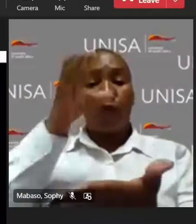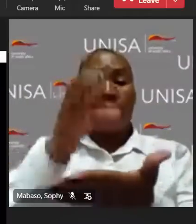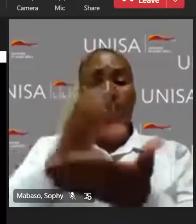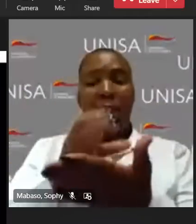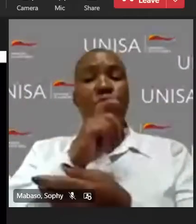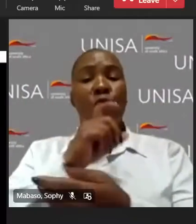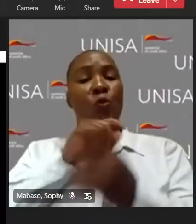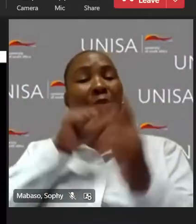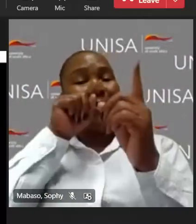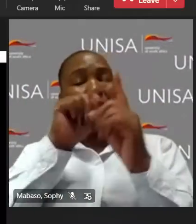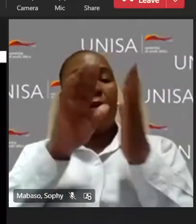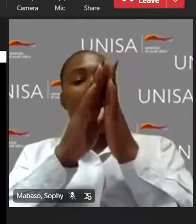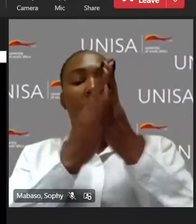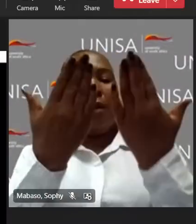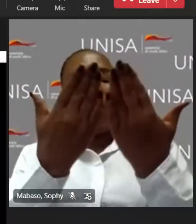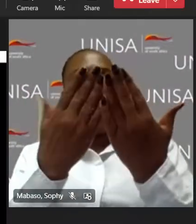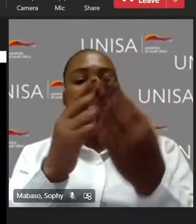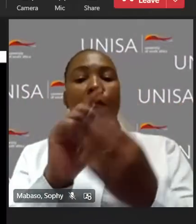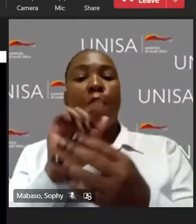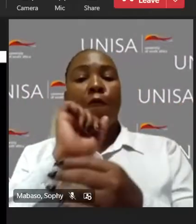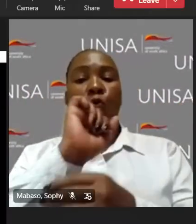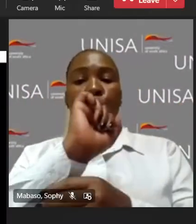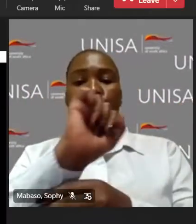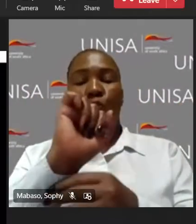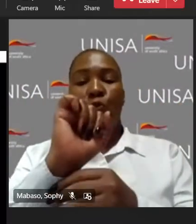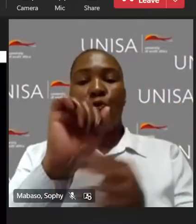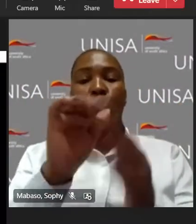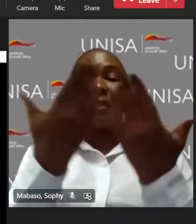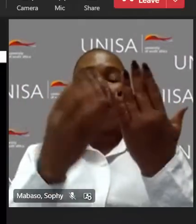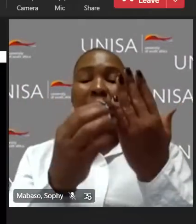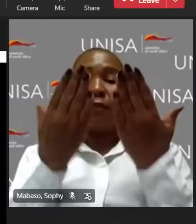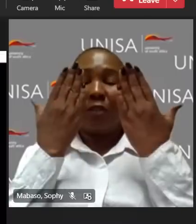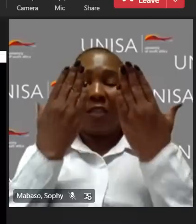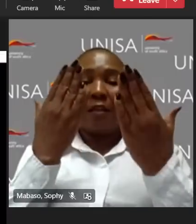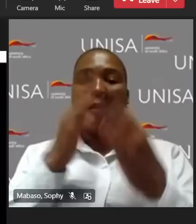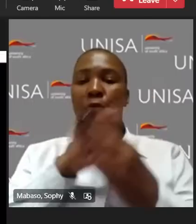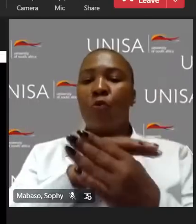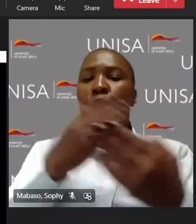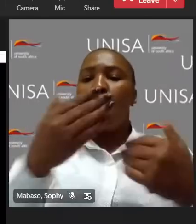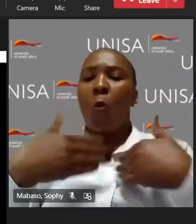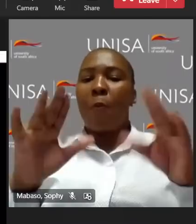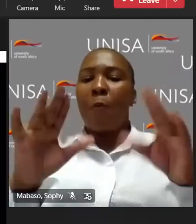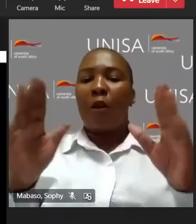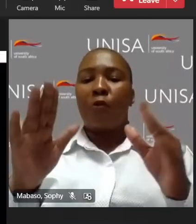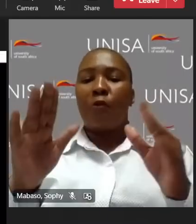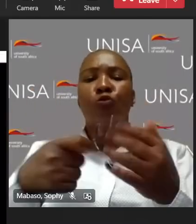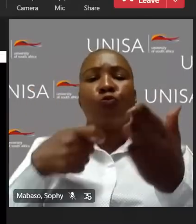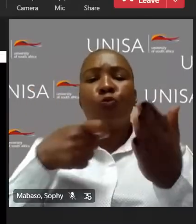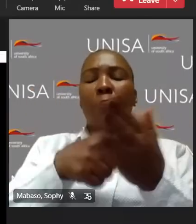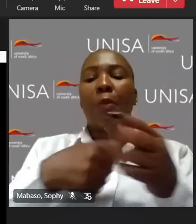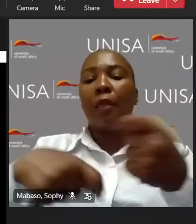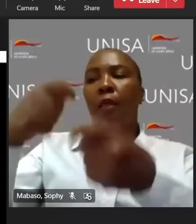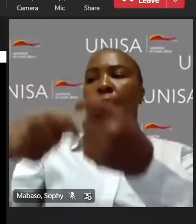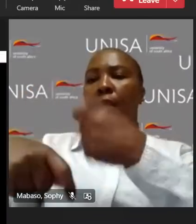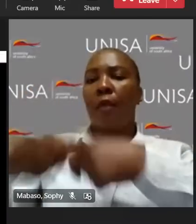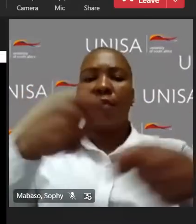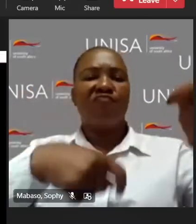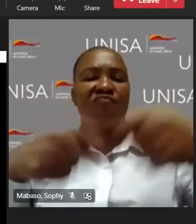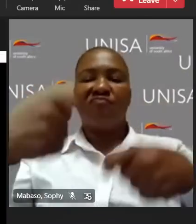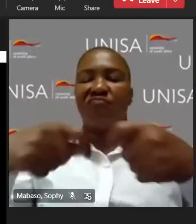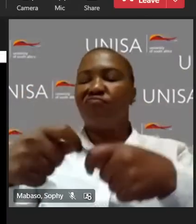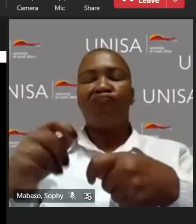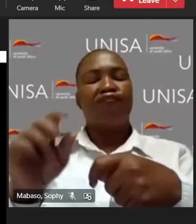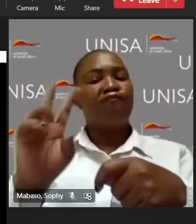material for your studies. You won't open your own personal shop and sell the books to fellow